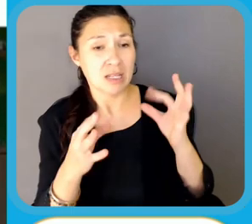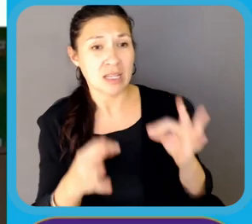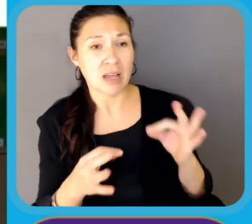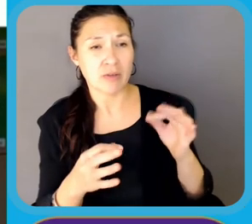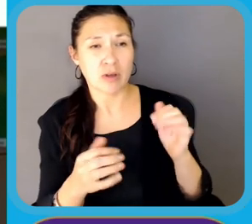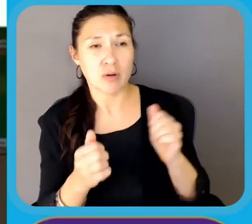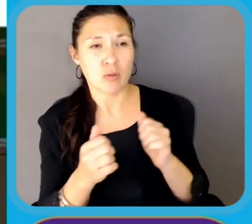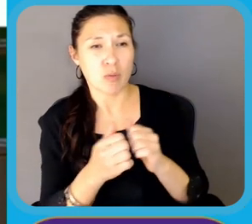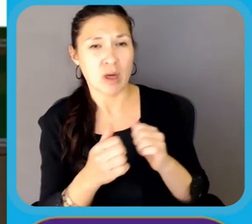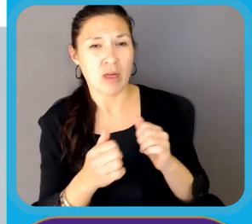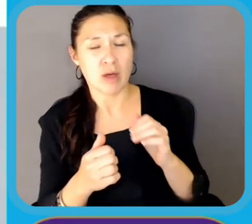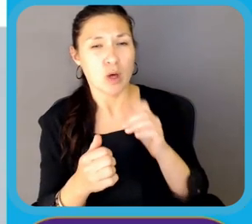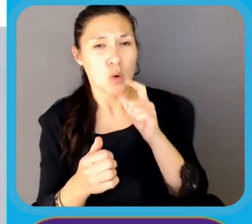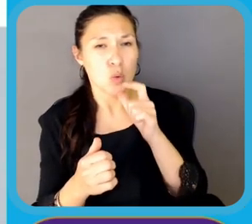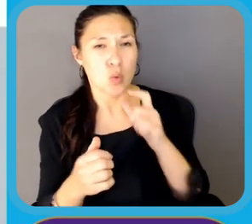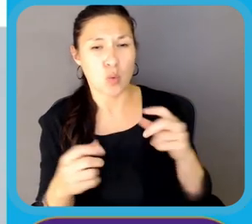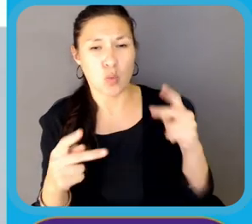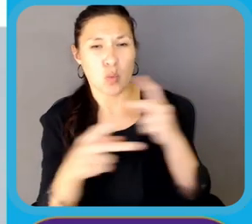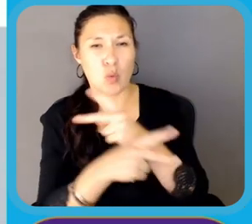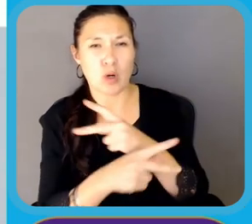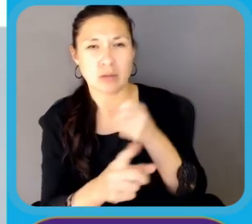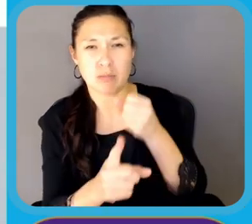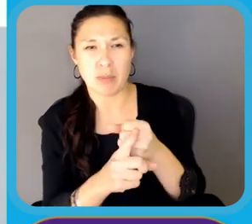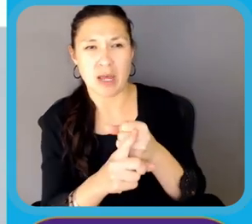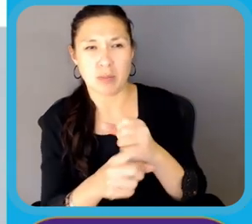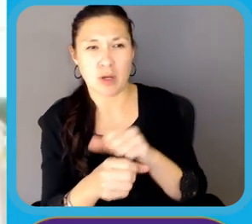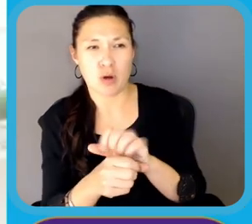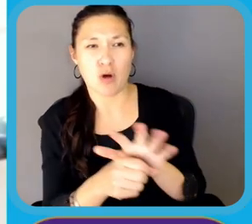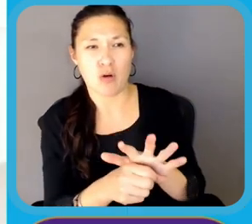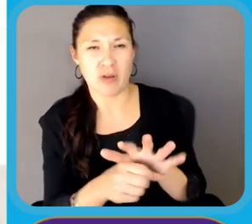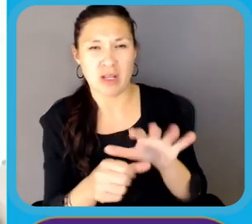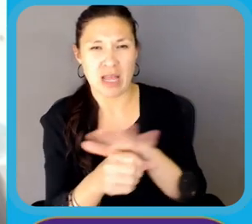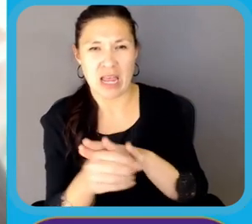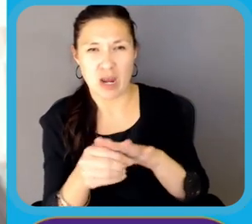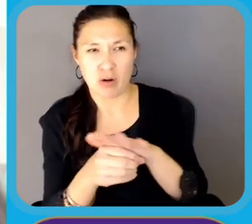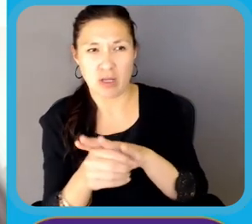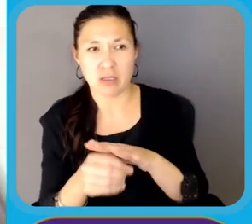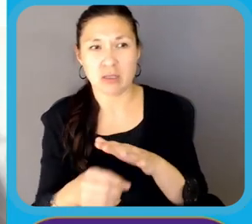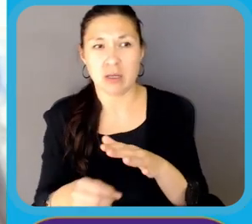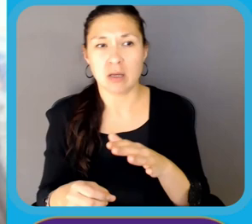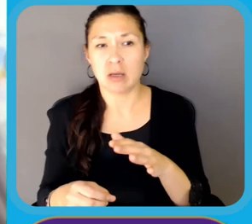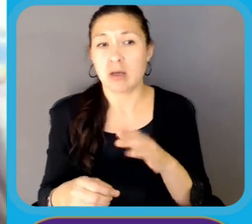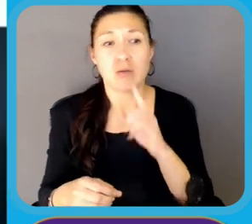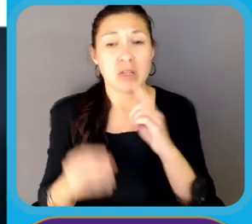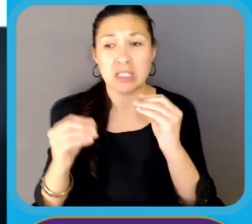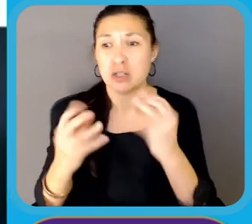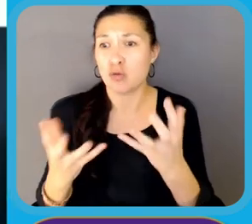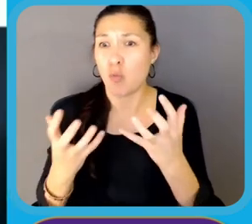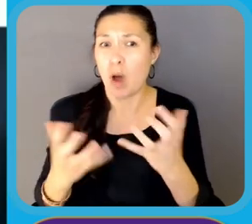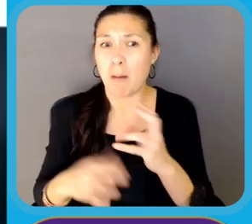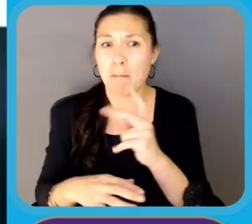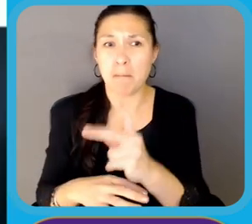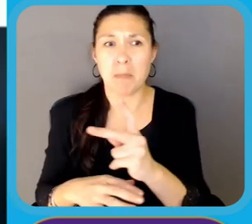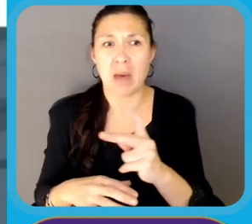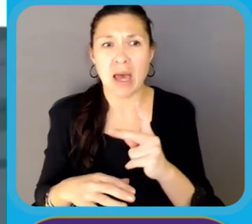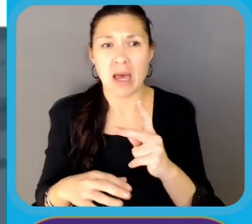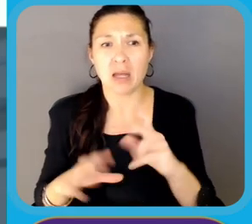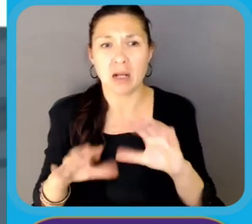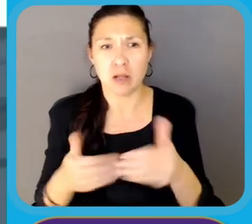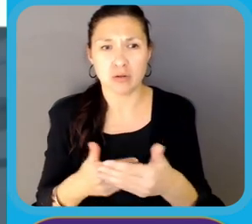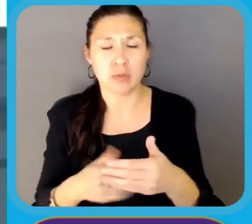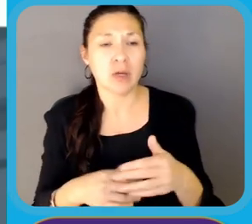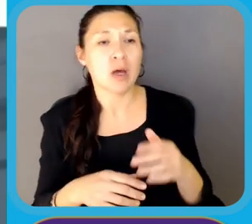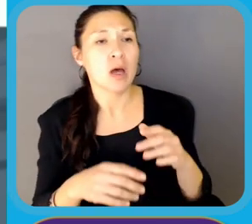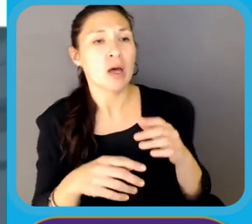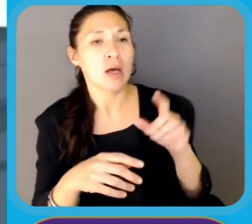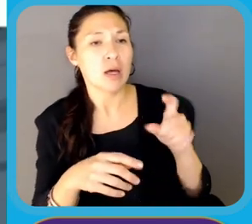communities hardest hit by COVID. Trust me, no one wants to get back to classroom learning more than teachers like me. Using common sense safety measures